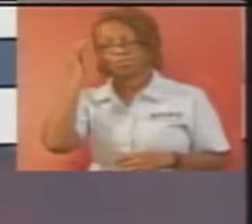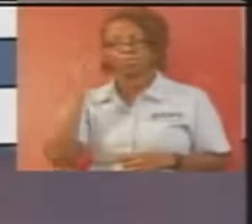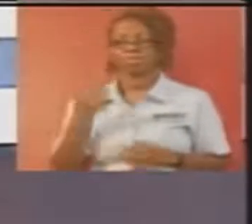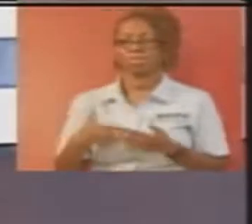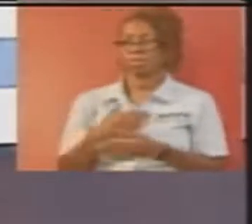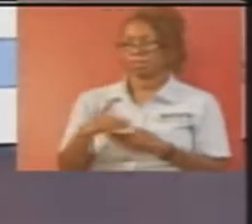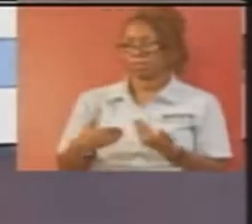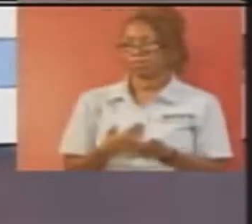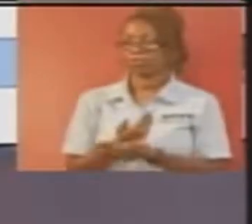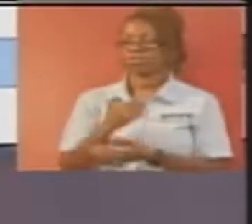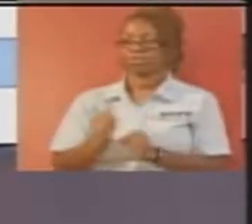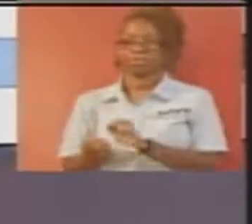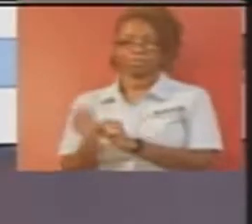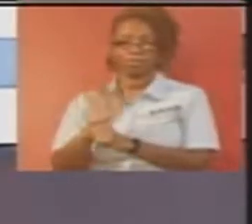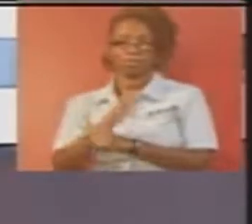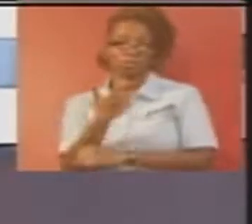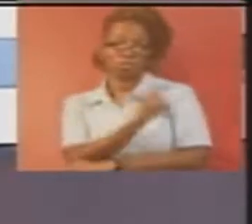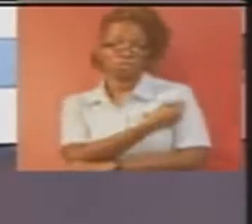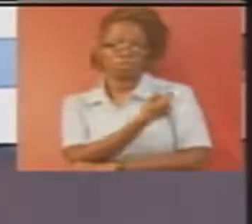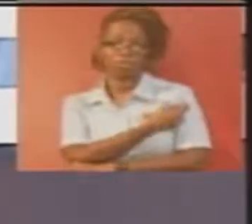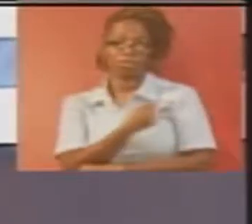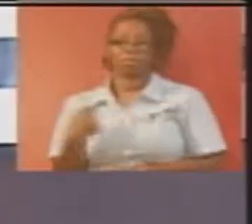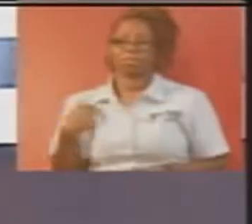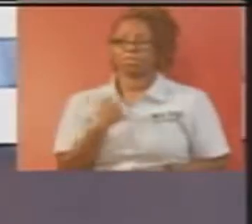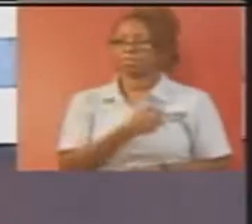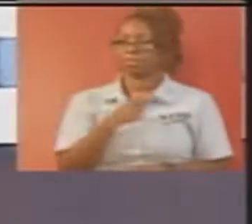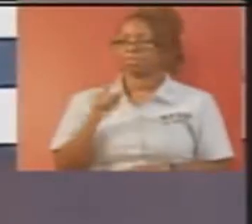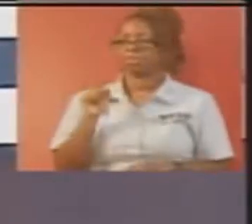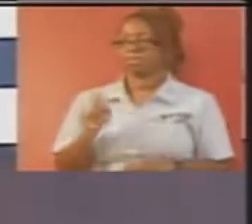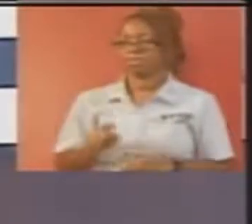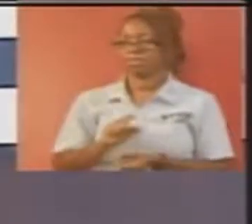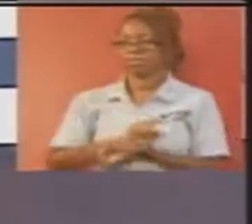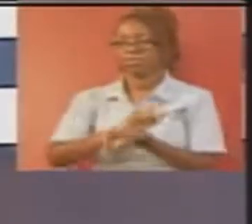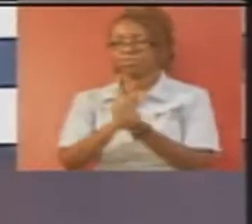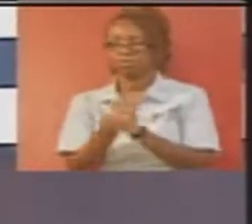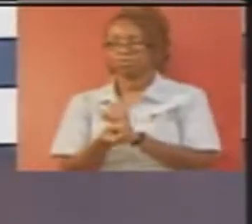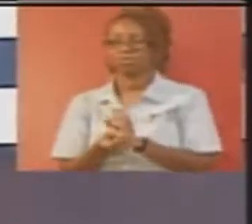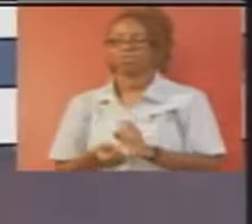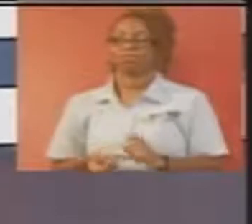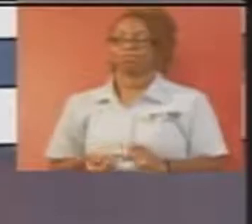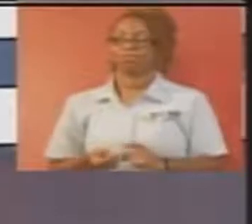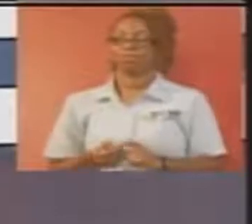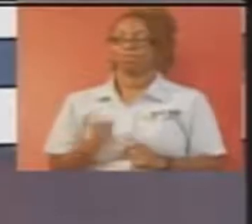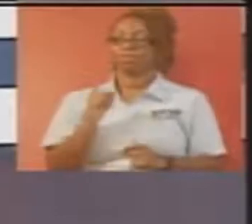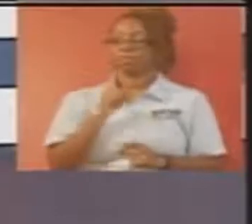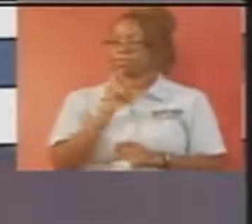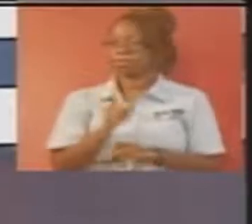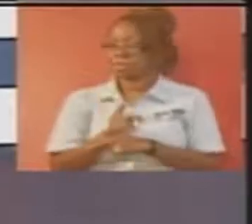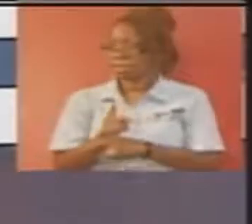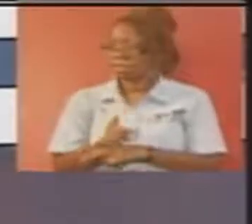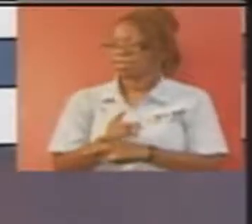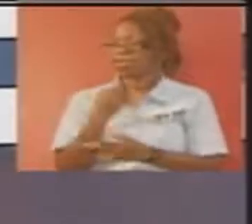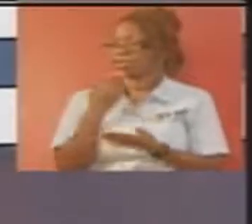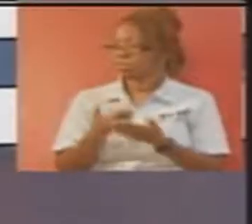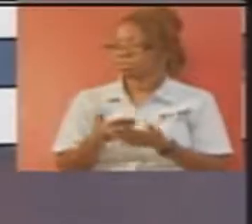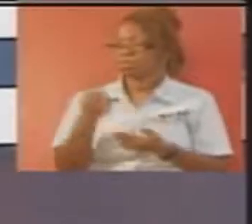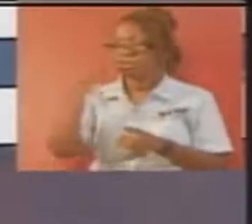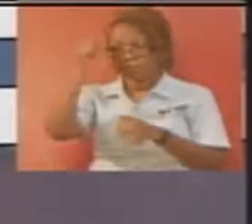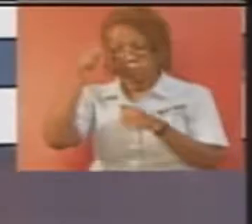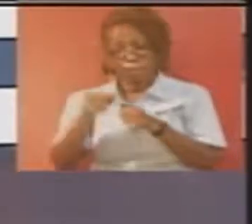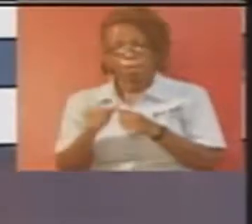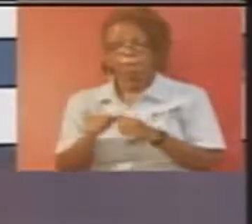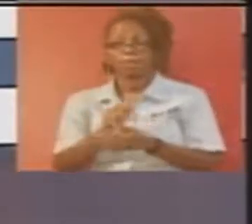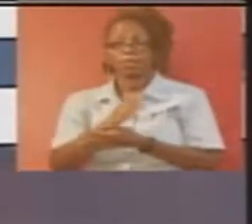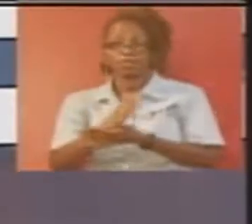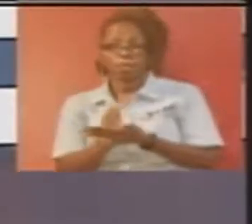the necessary adjustments. Rest assured that the Ministry of Health have been going through